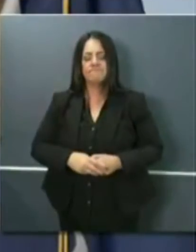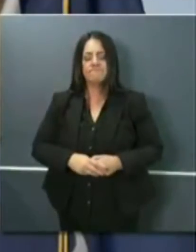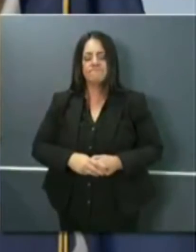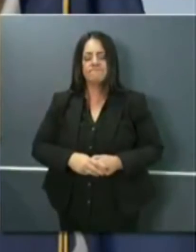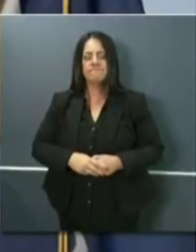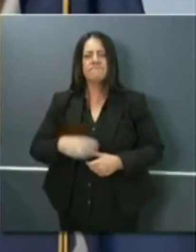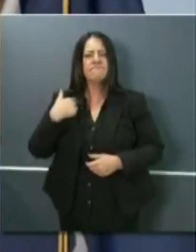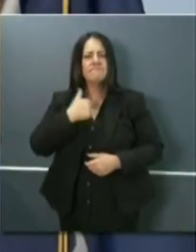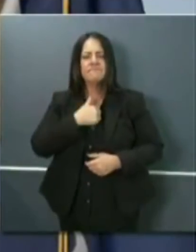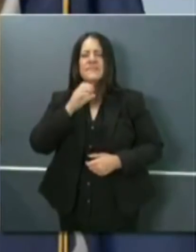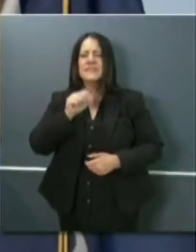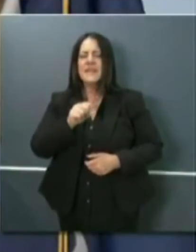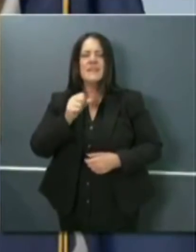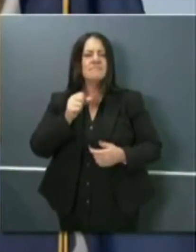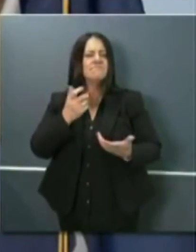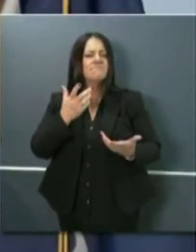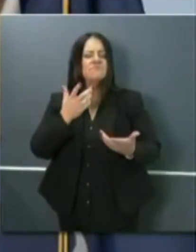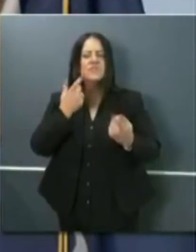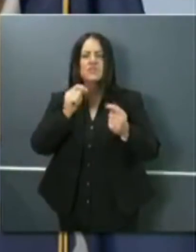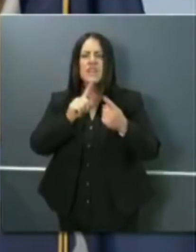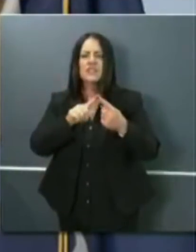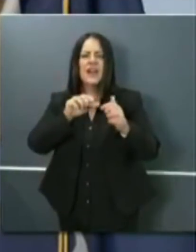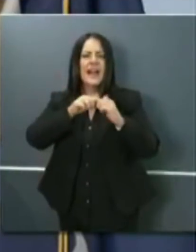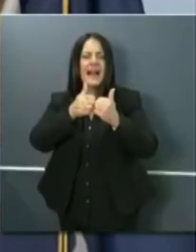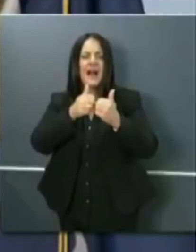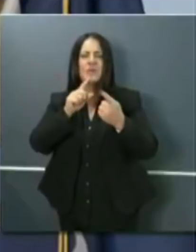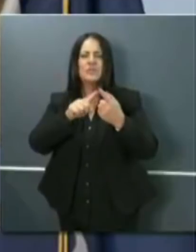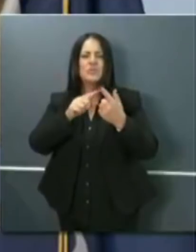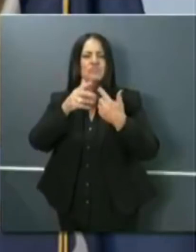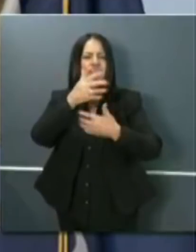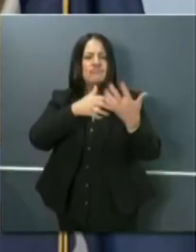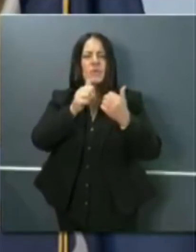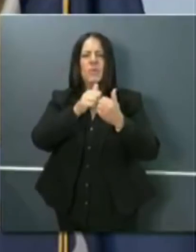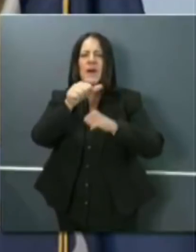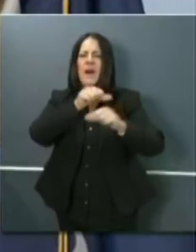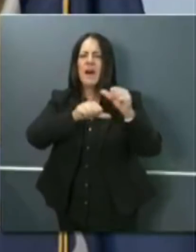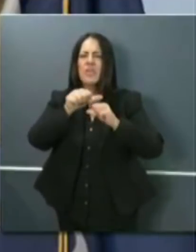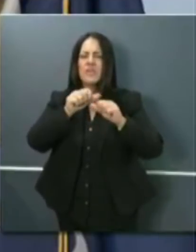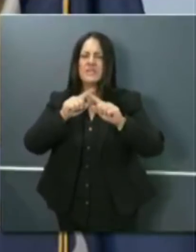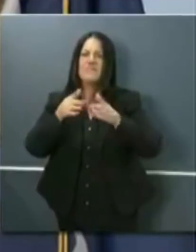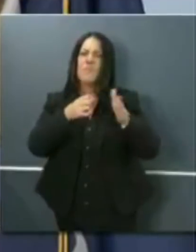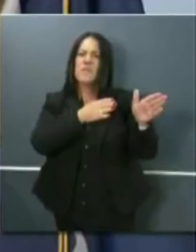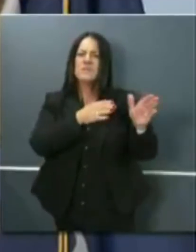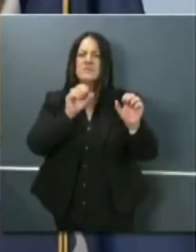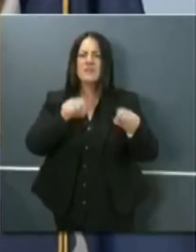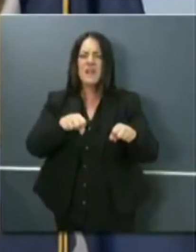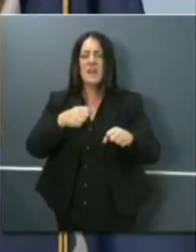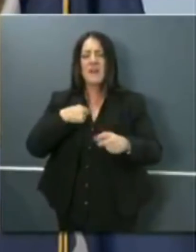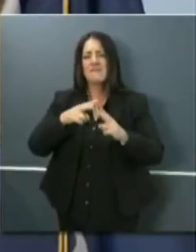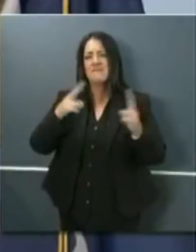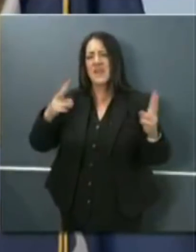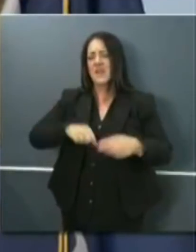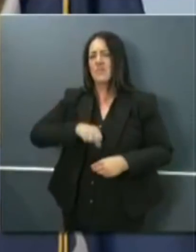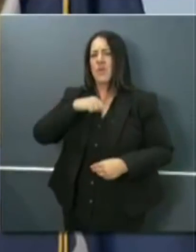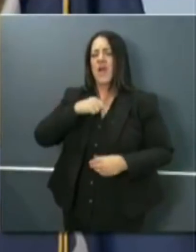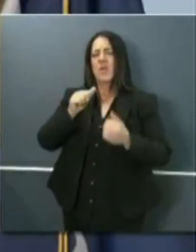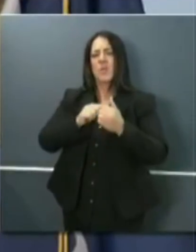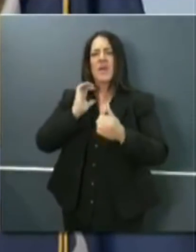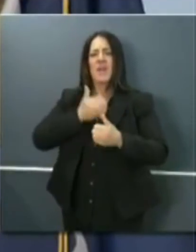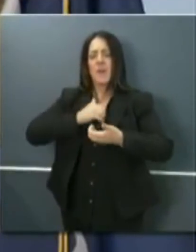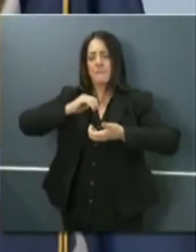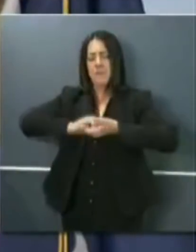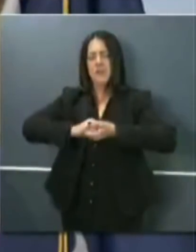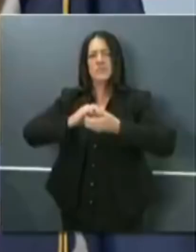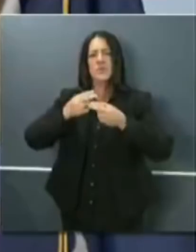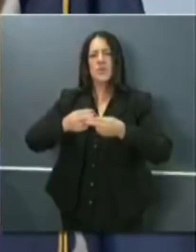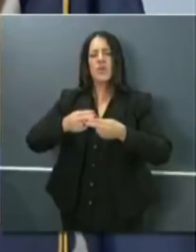be resourceful in addressing the needs of others. And I couldn't be more proud of our partnership with Nextdoor and the volunteers, some